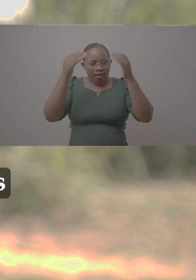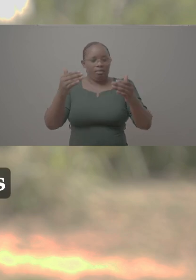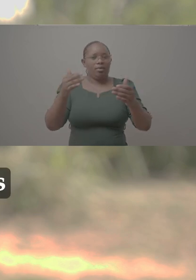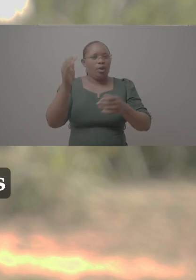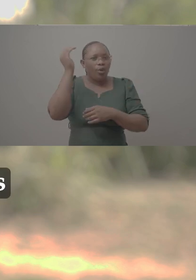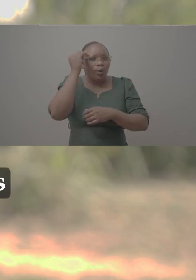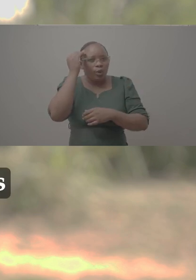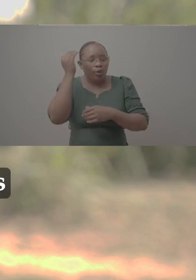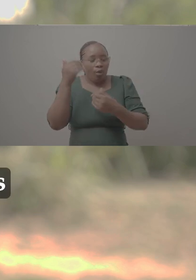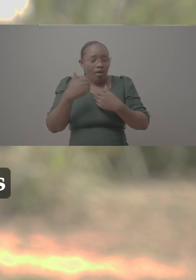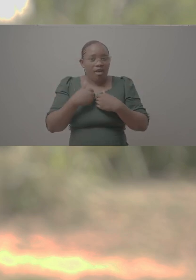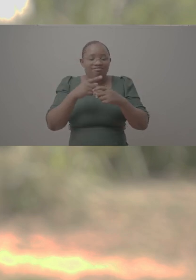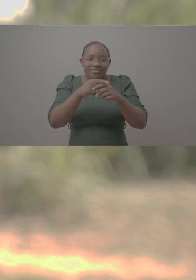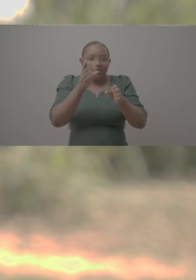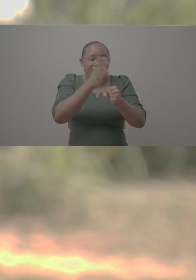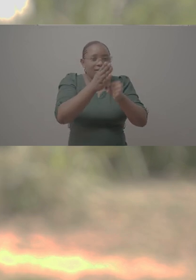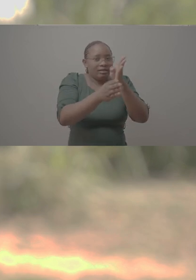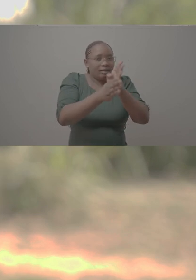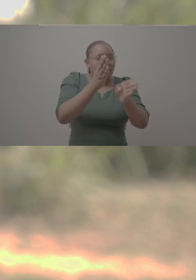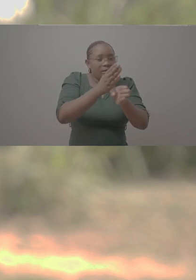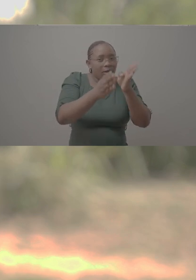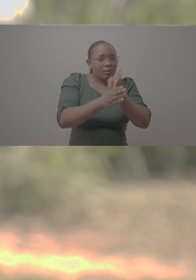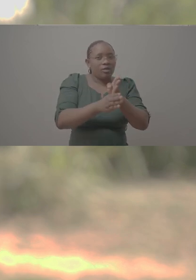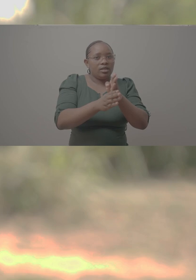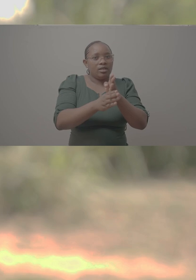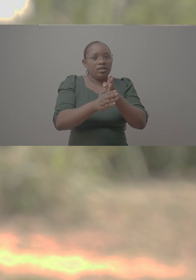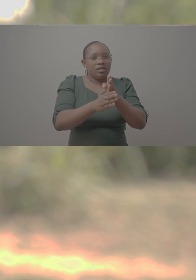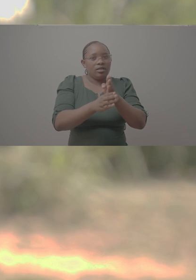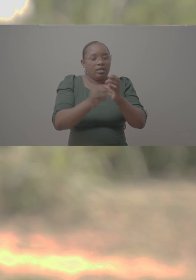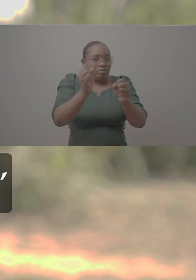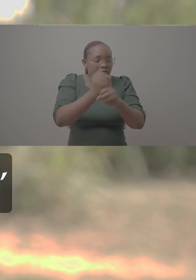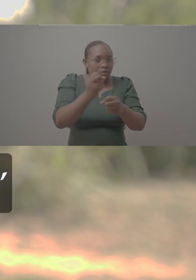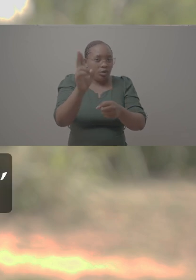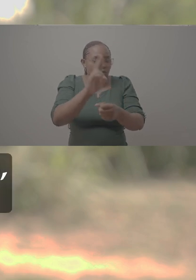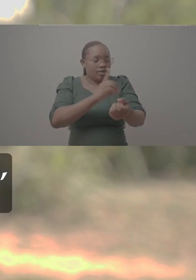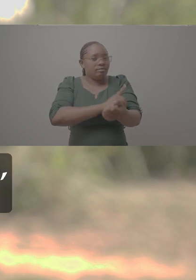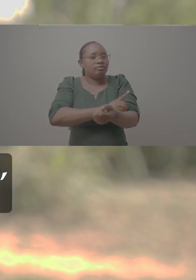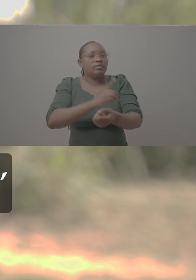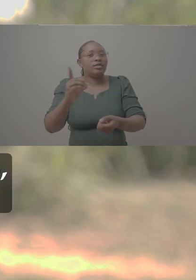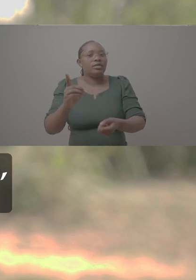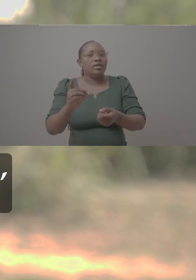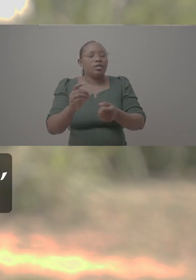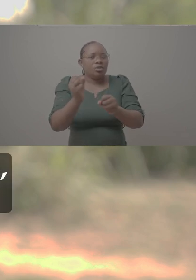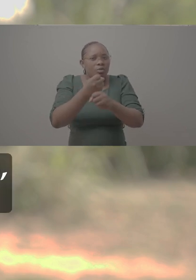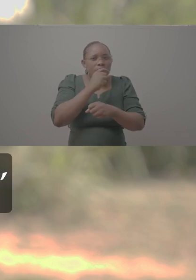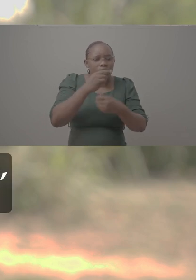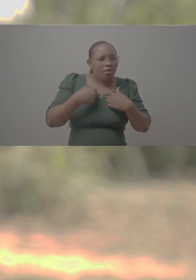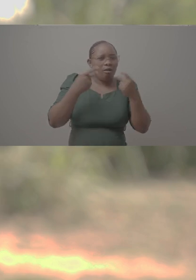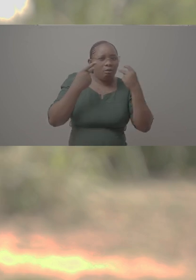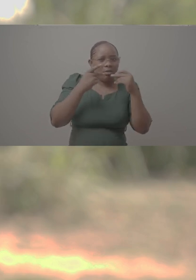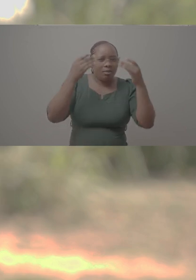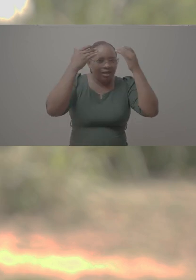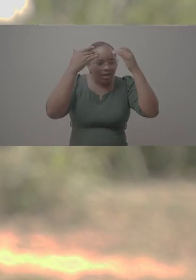are government structures that have been put through decentralization to ensure that there's public awareness, there's public